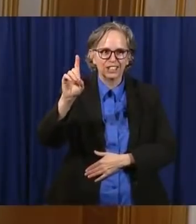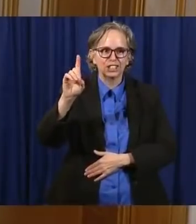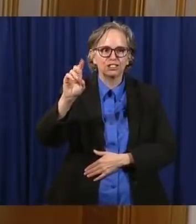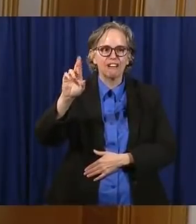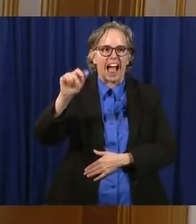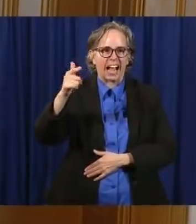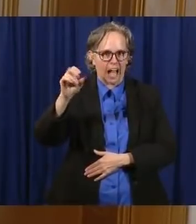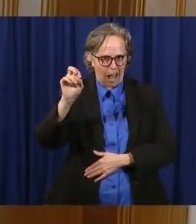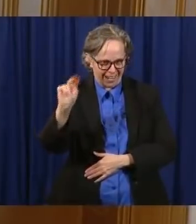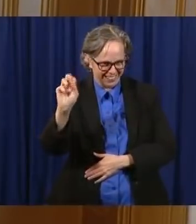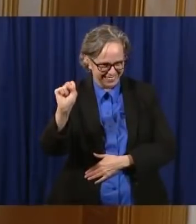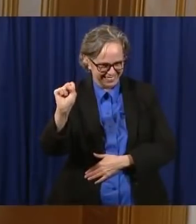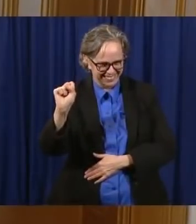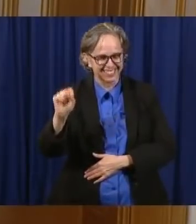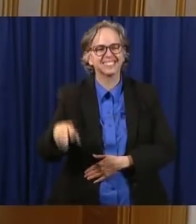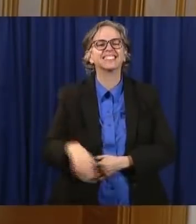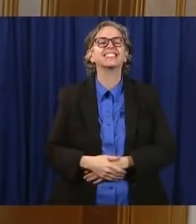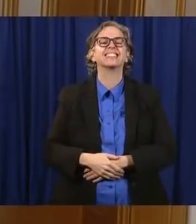And